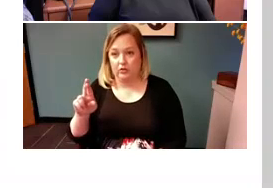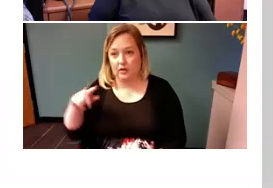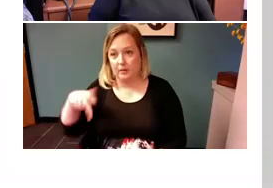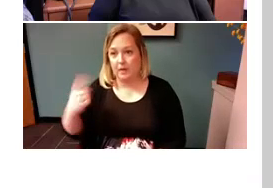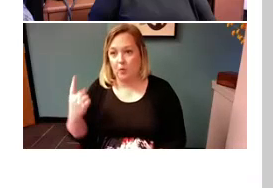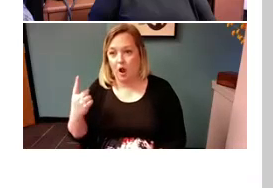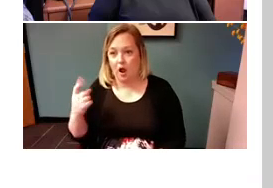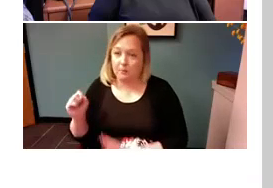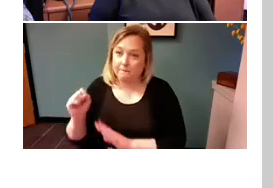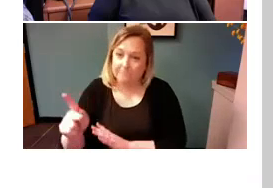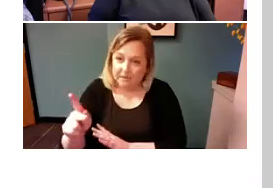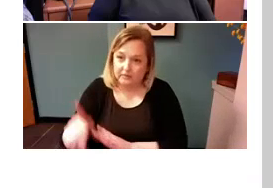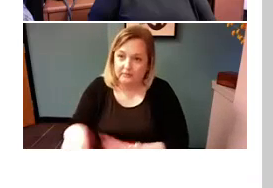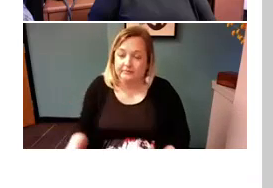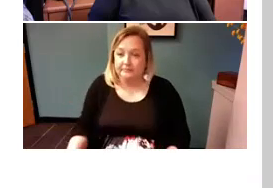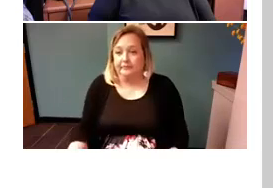Now,